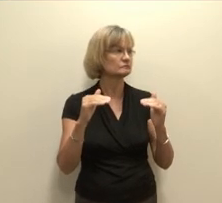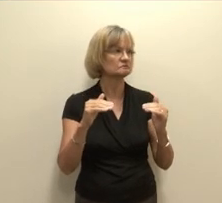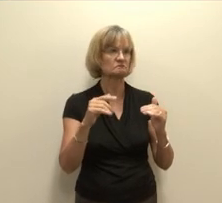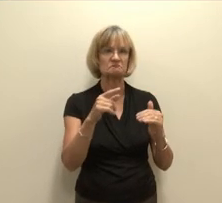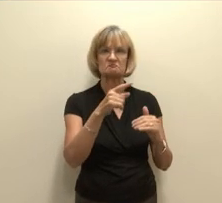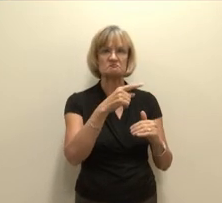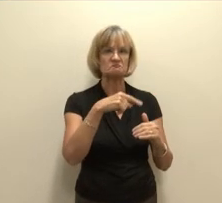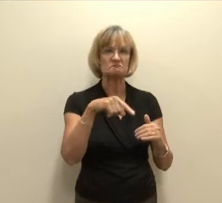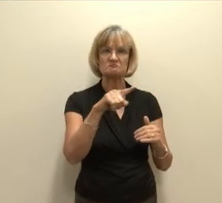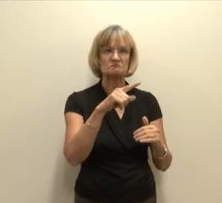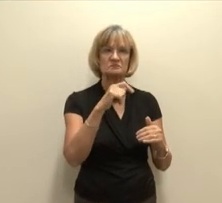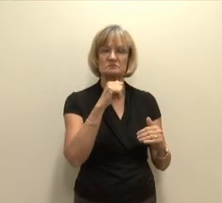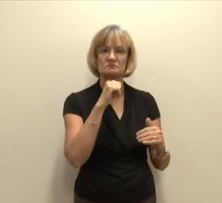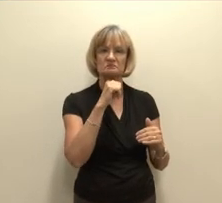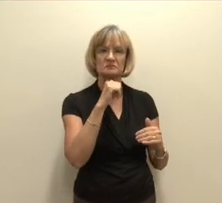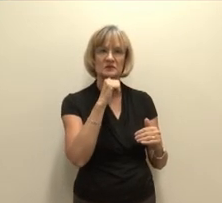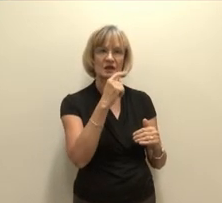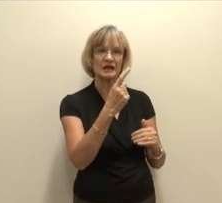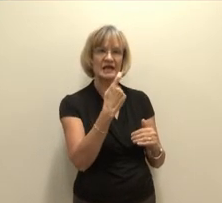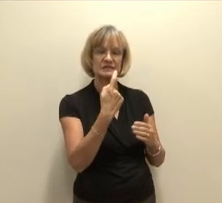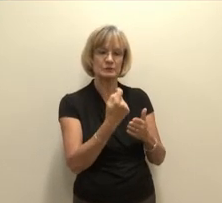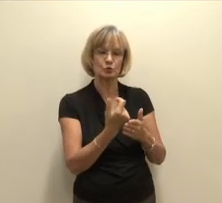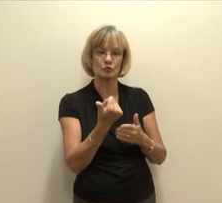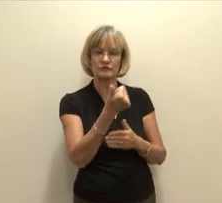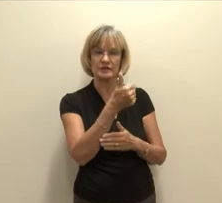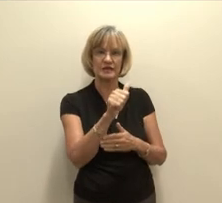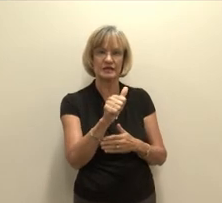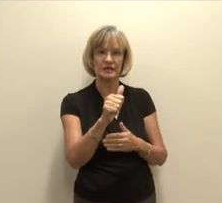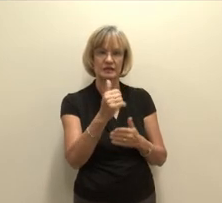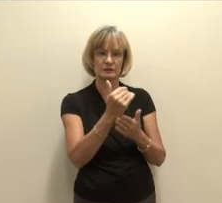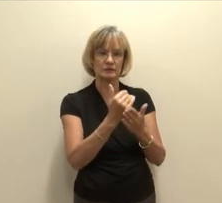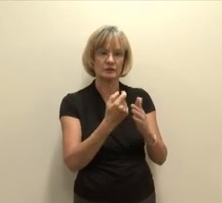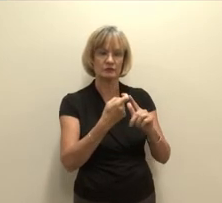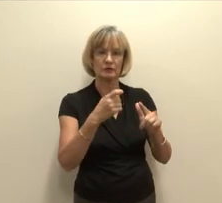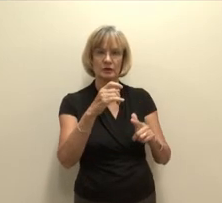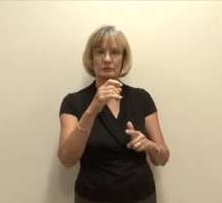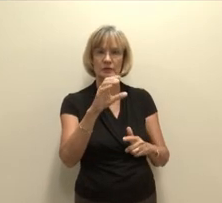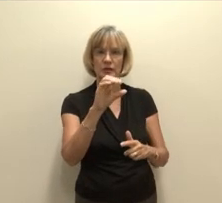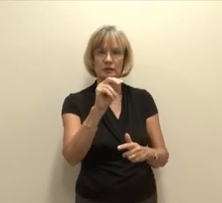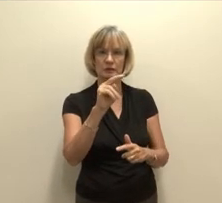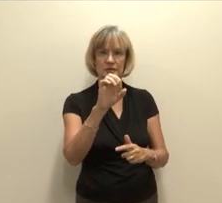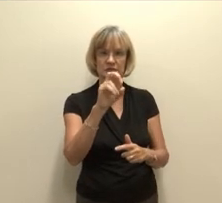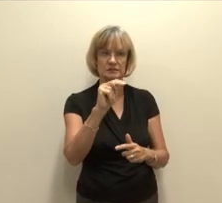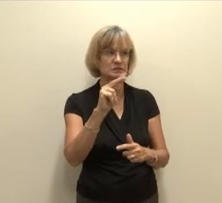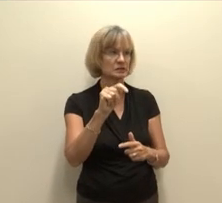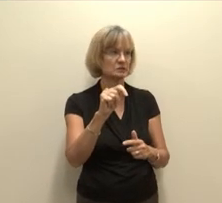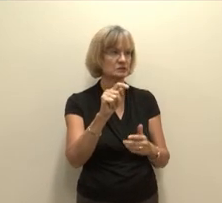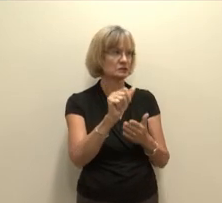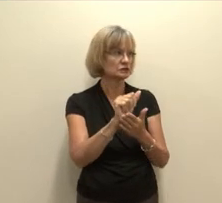the consent agenda. Can I hear a motion to approve as presented?